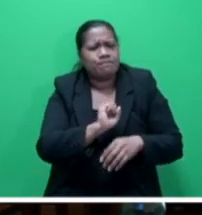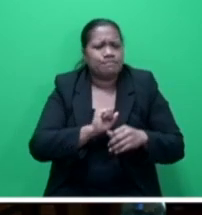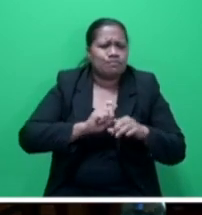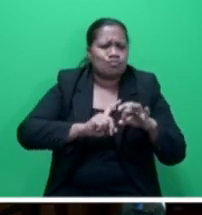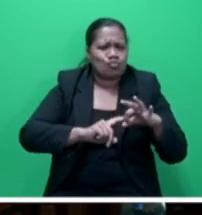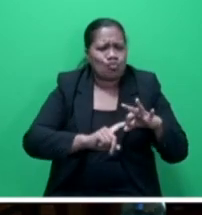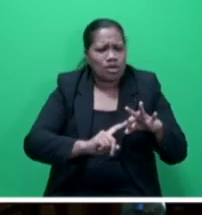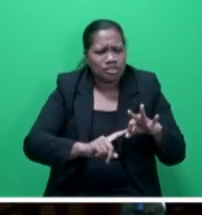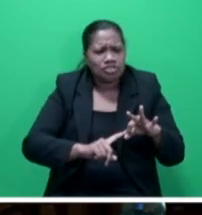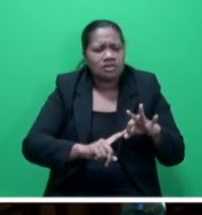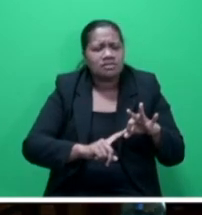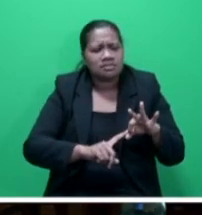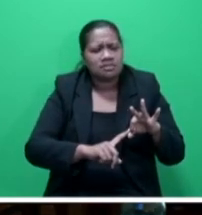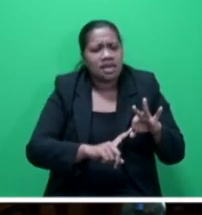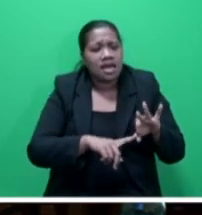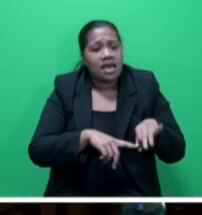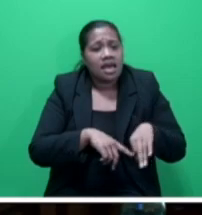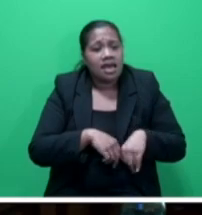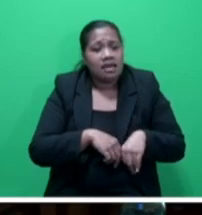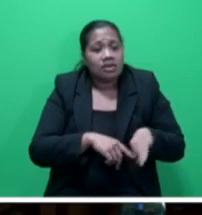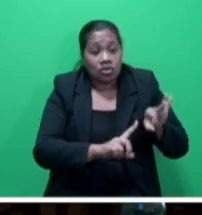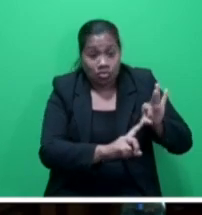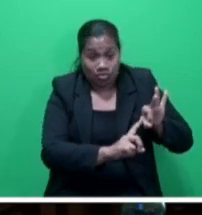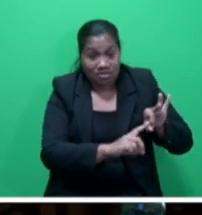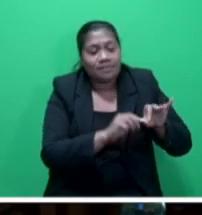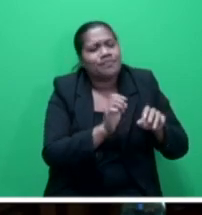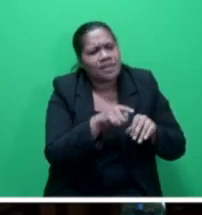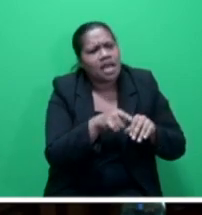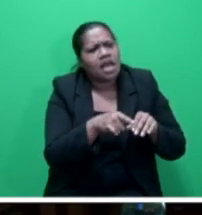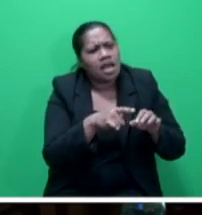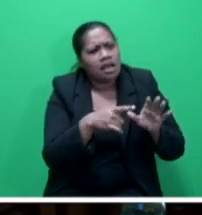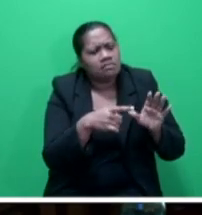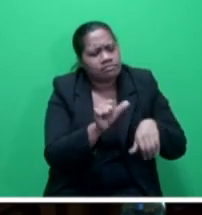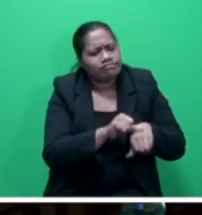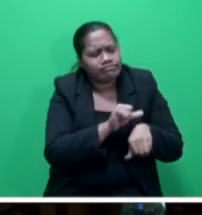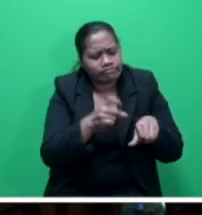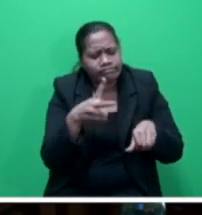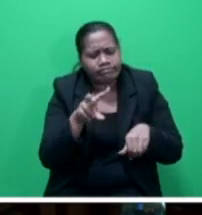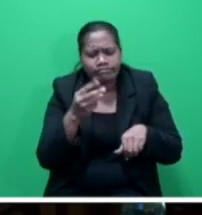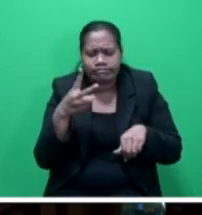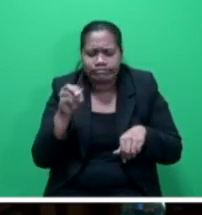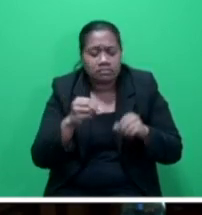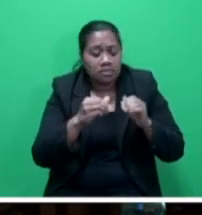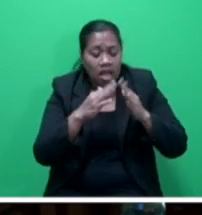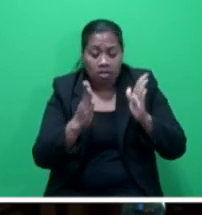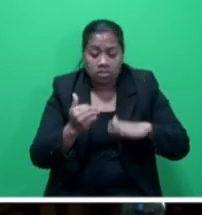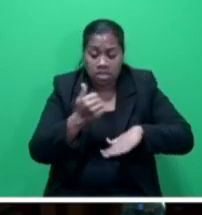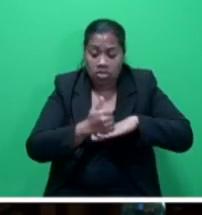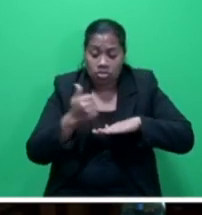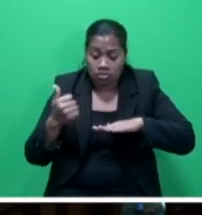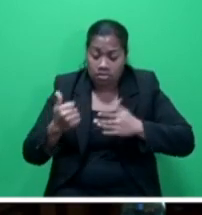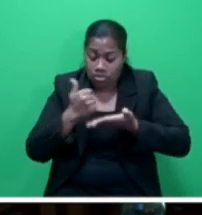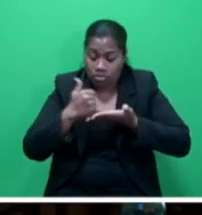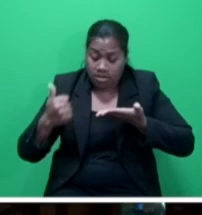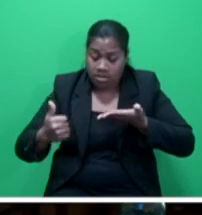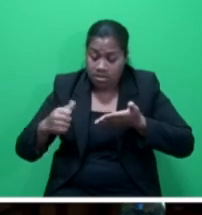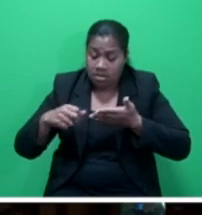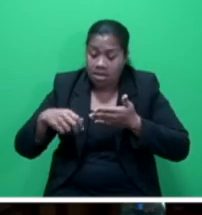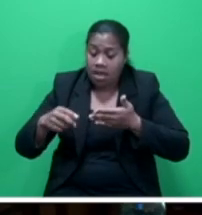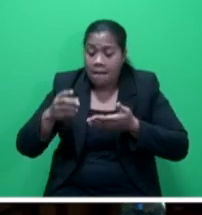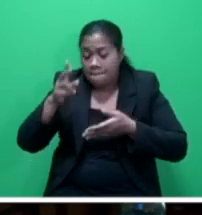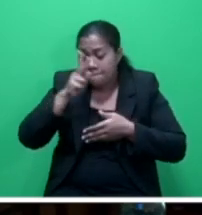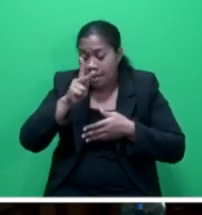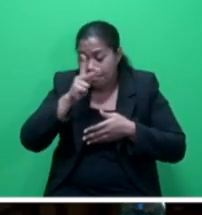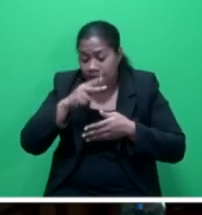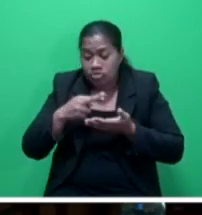In April 2020, both Housing Authority of Fiji and Public Rental Board announced COVID-19 response